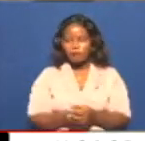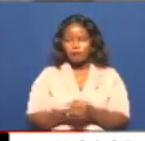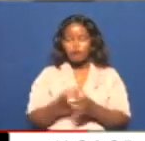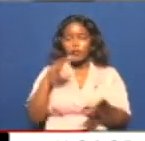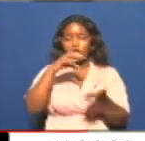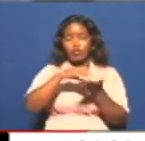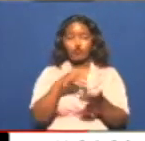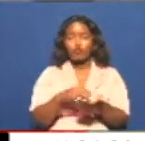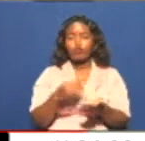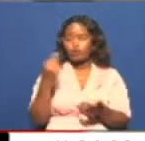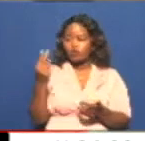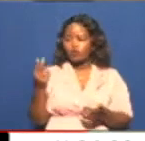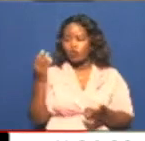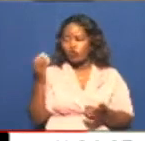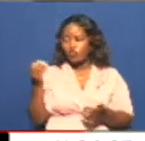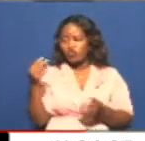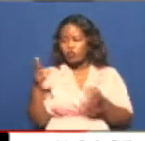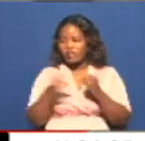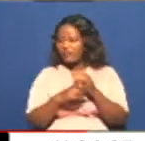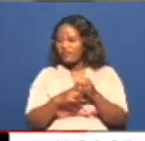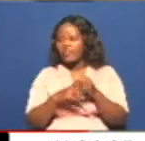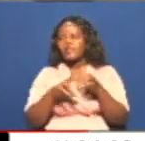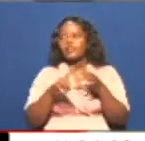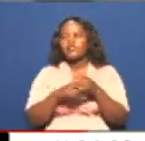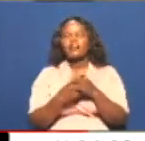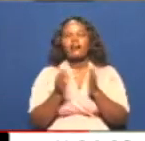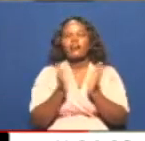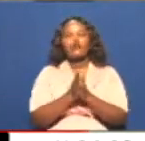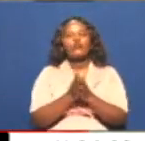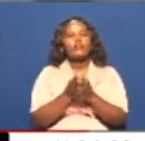it began with very dismal